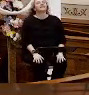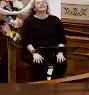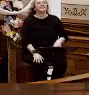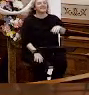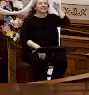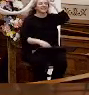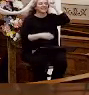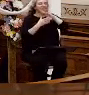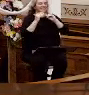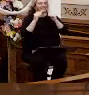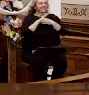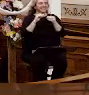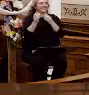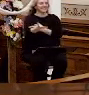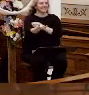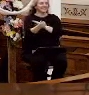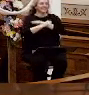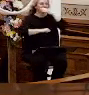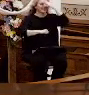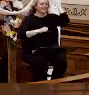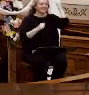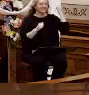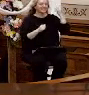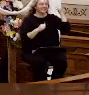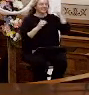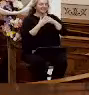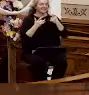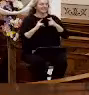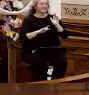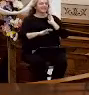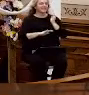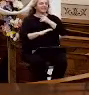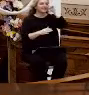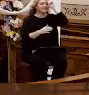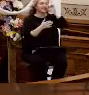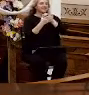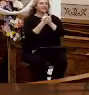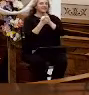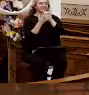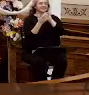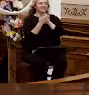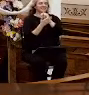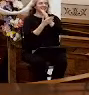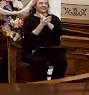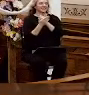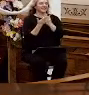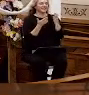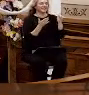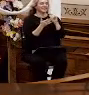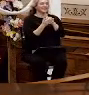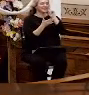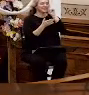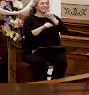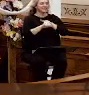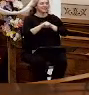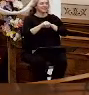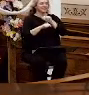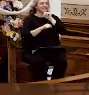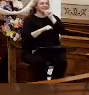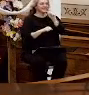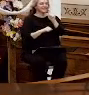His story is powerful because it allows us to believe that something that was once